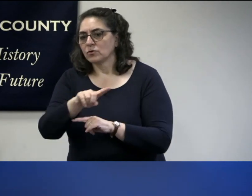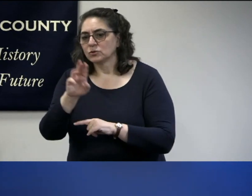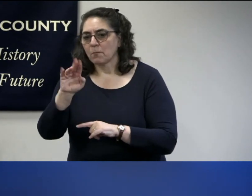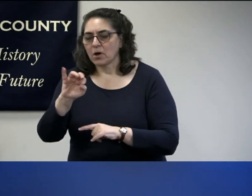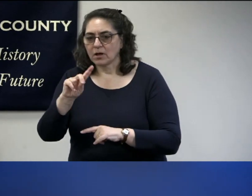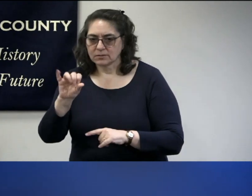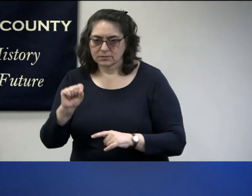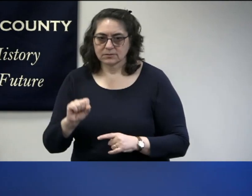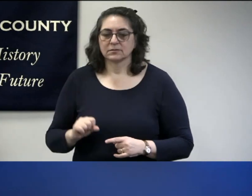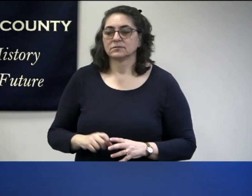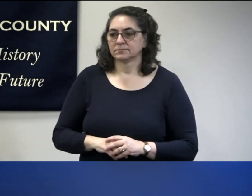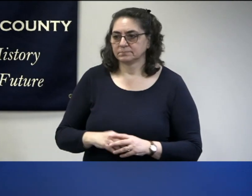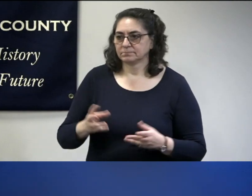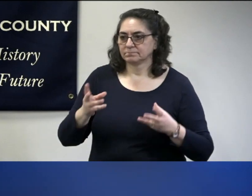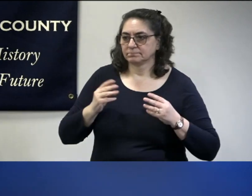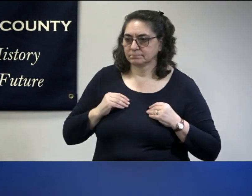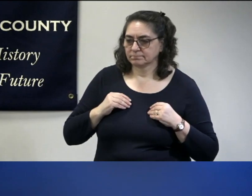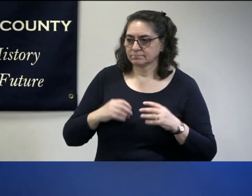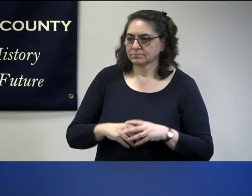Second.